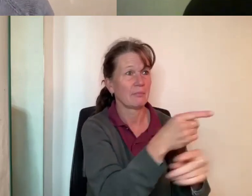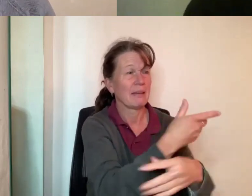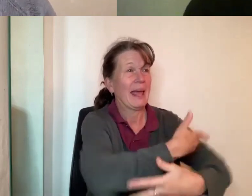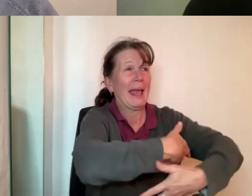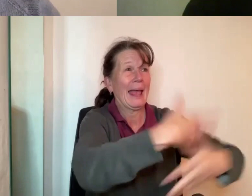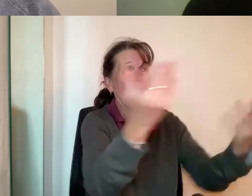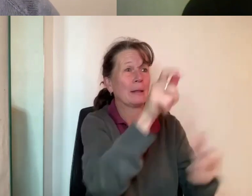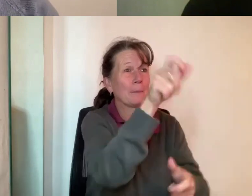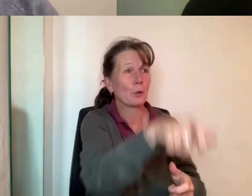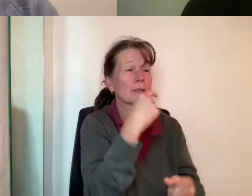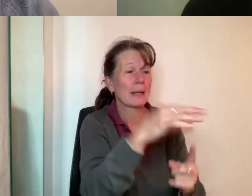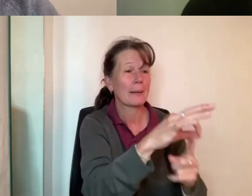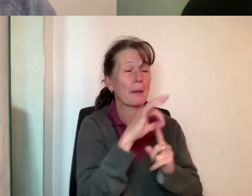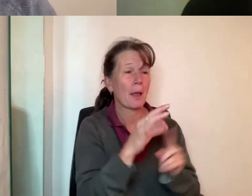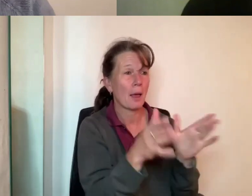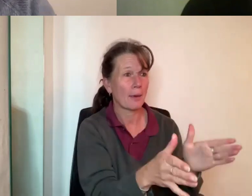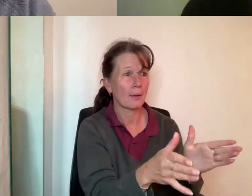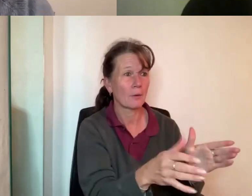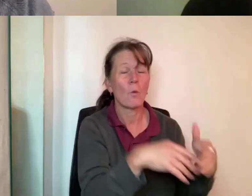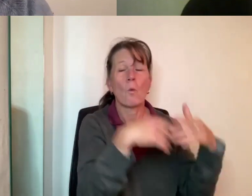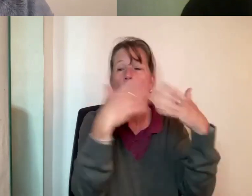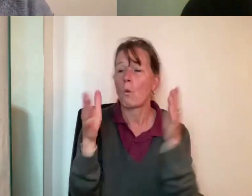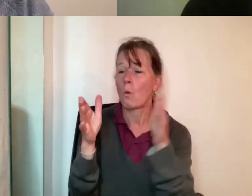and having a more